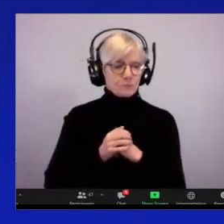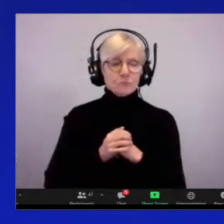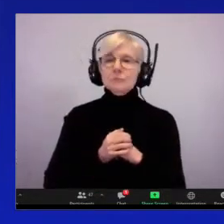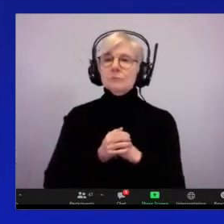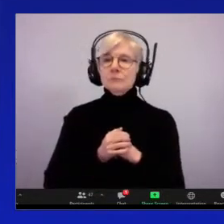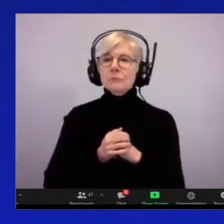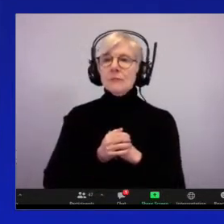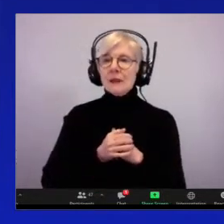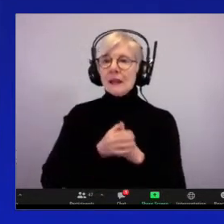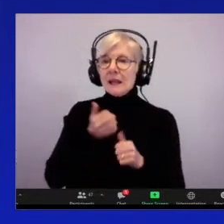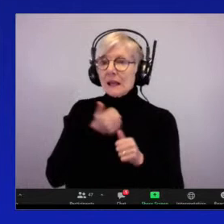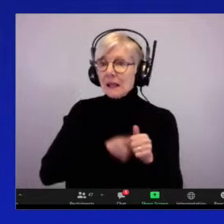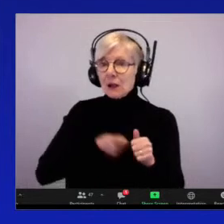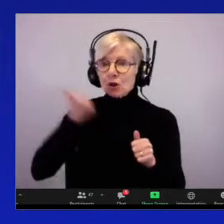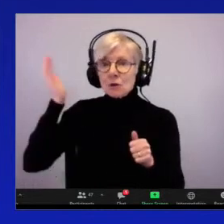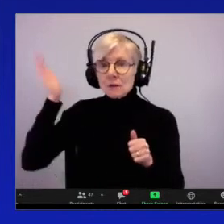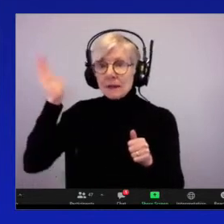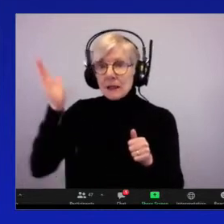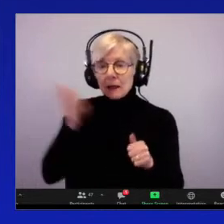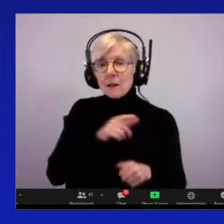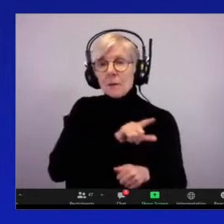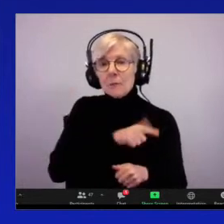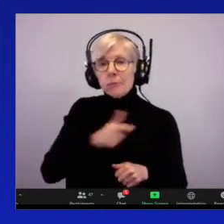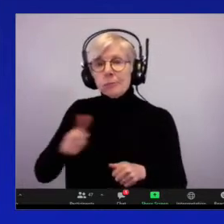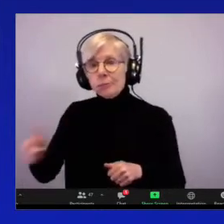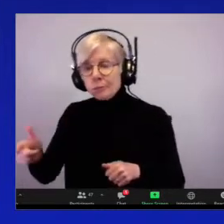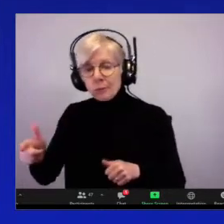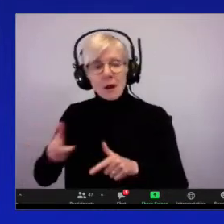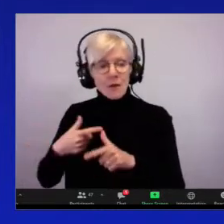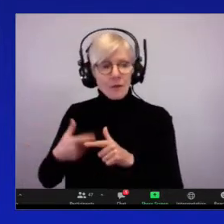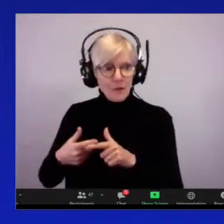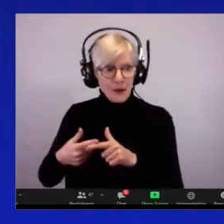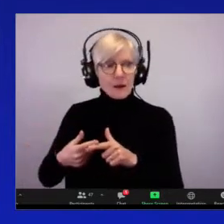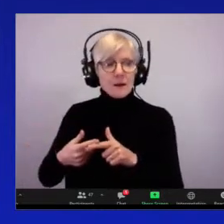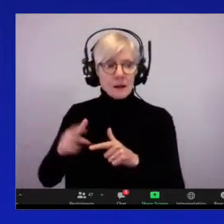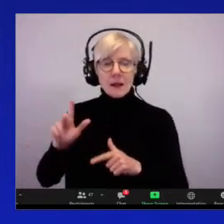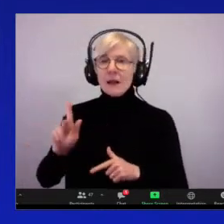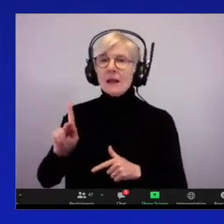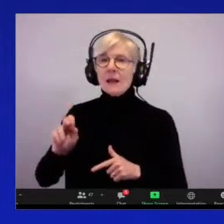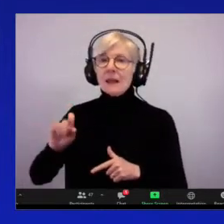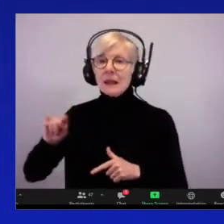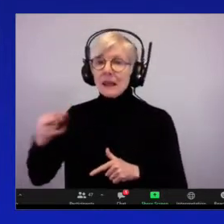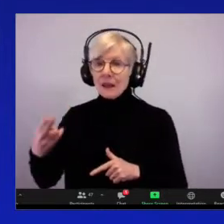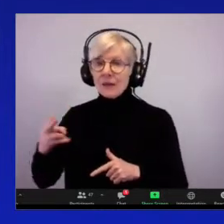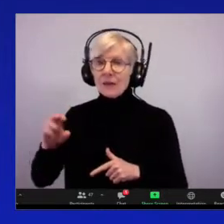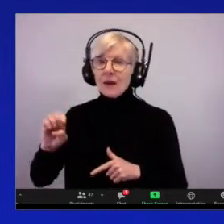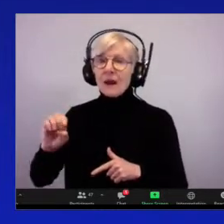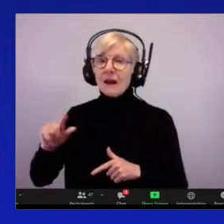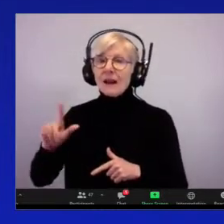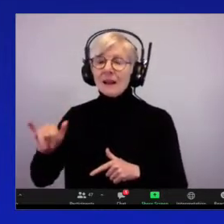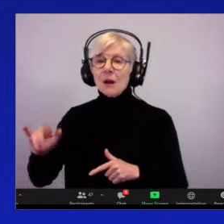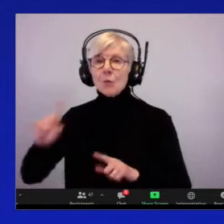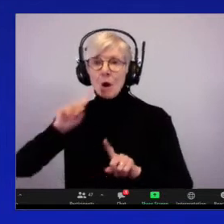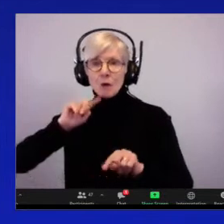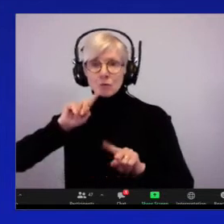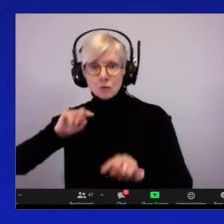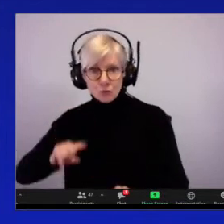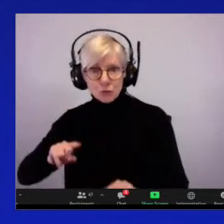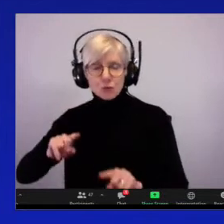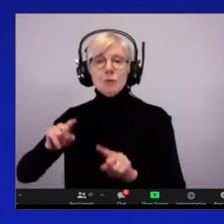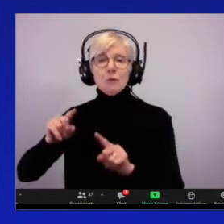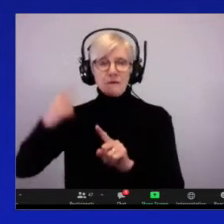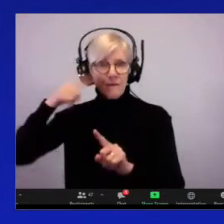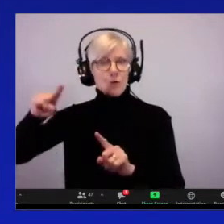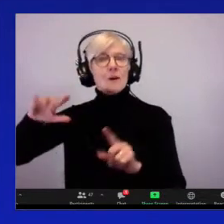hear from the panelists, Councillor Keith Egli will take questions from council members or their assistants in order of city wards. Une fois